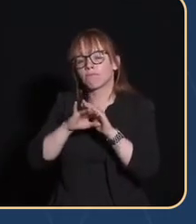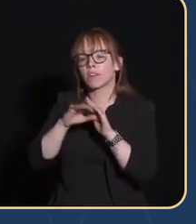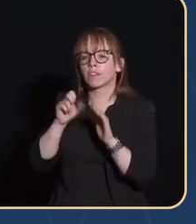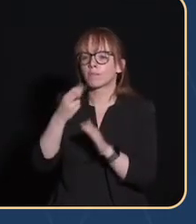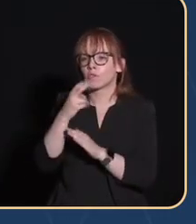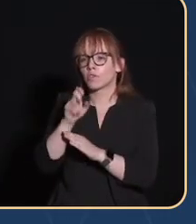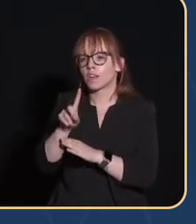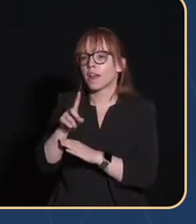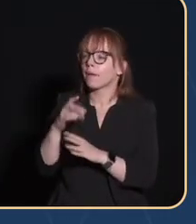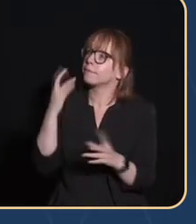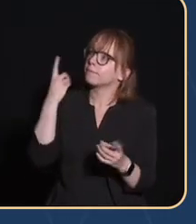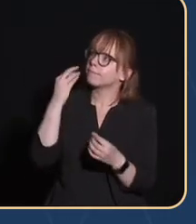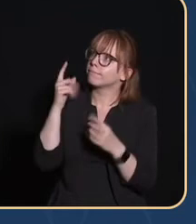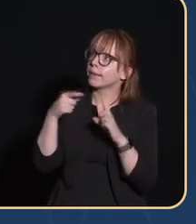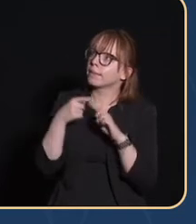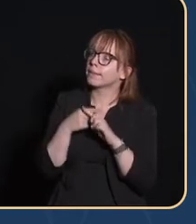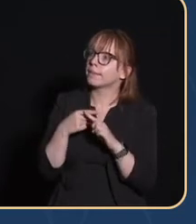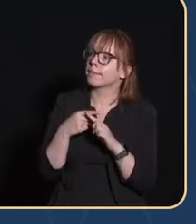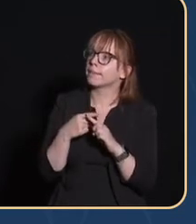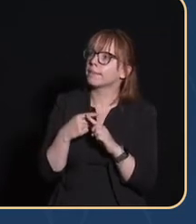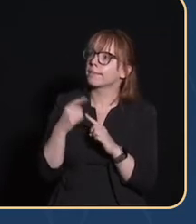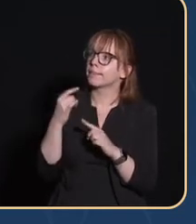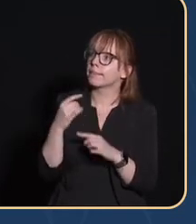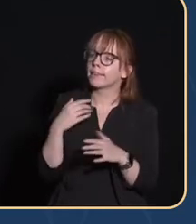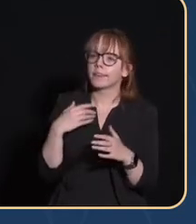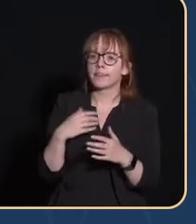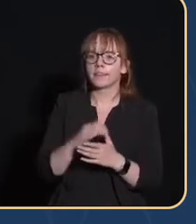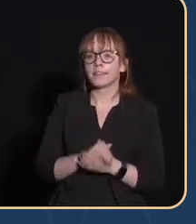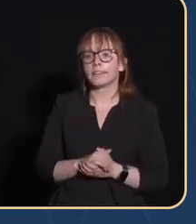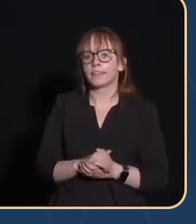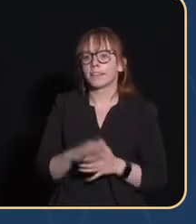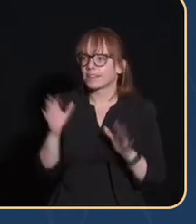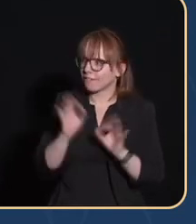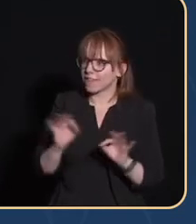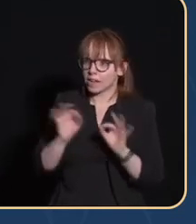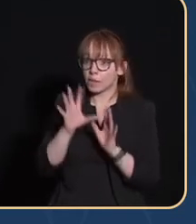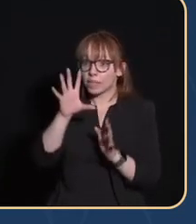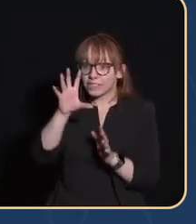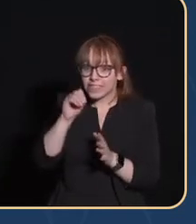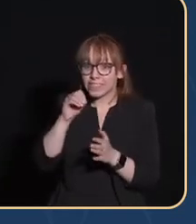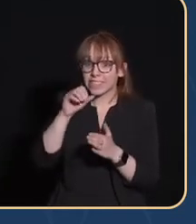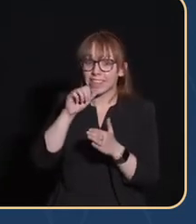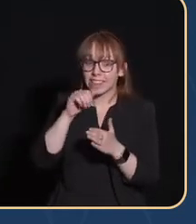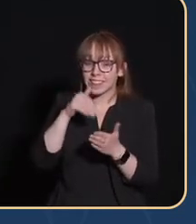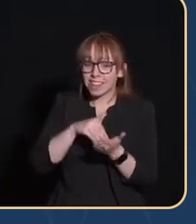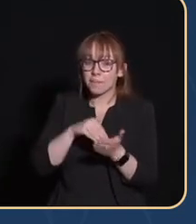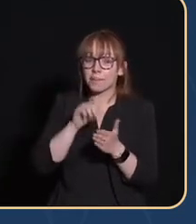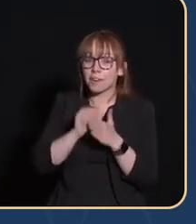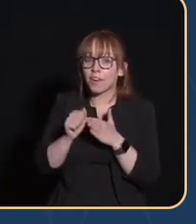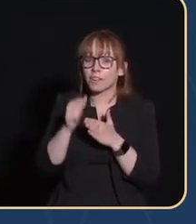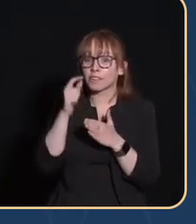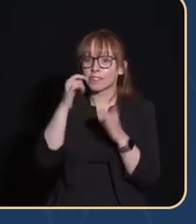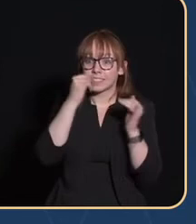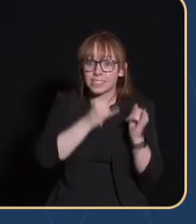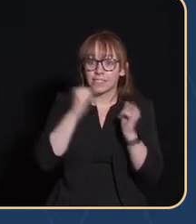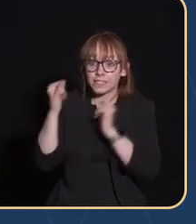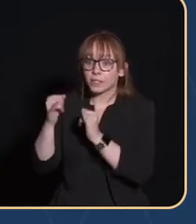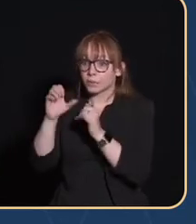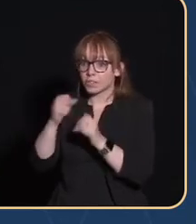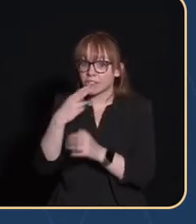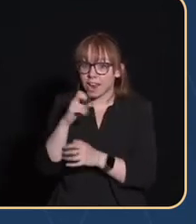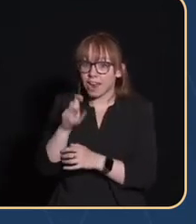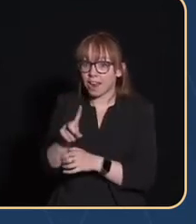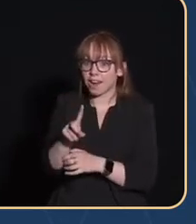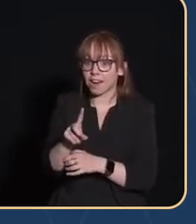was thinking of this afternoon, David, with lumber prices right now. The value is $50,000 each for both of these sheds. Make no mistake